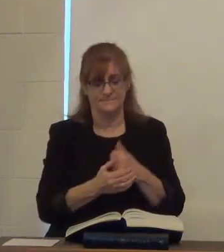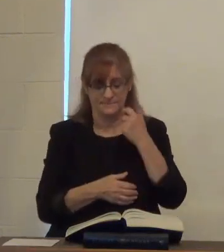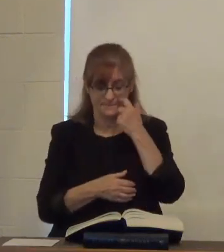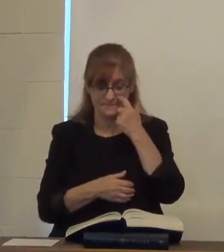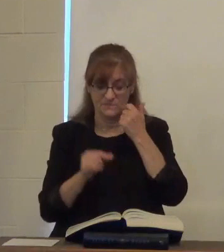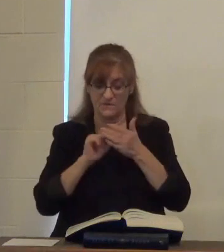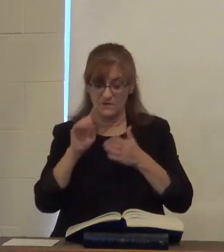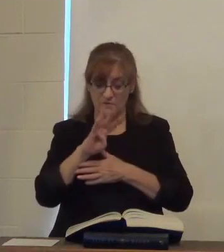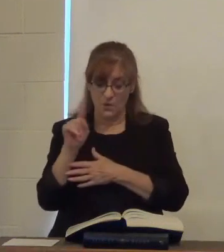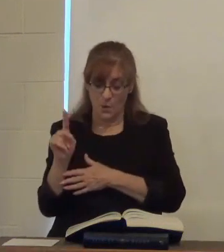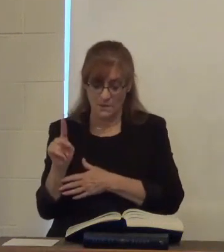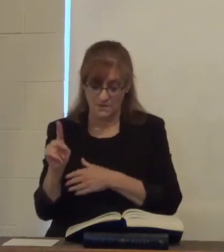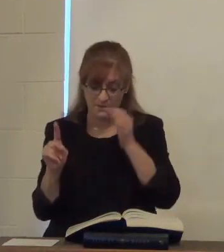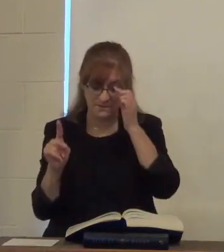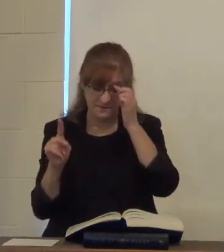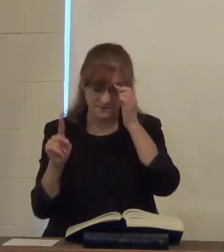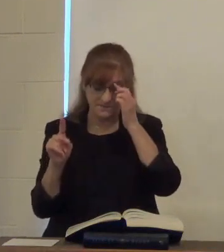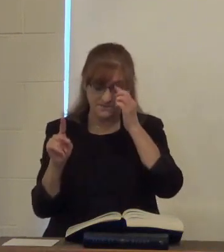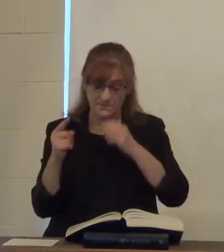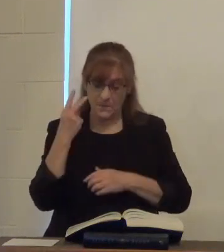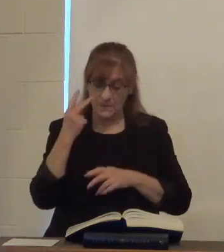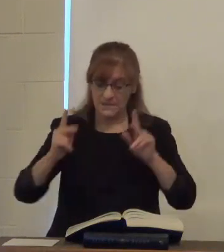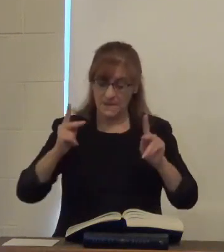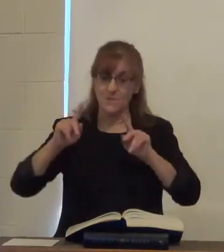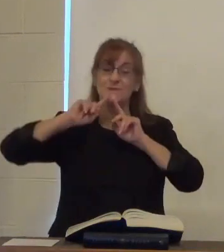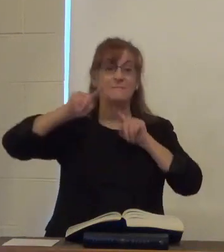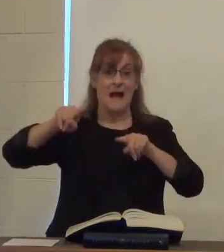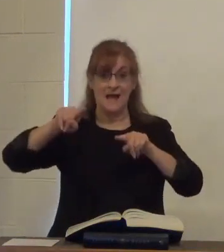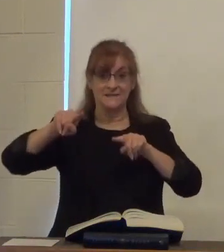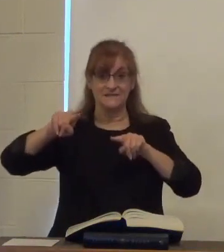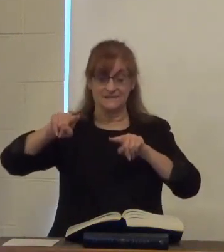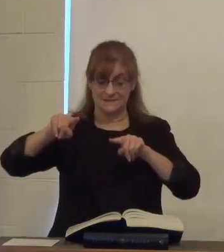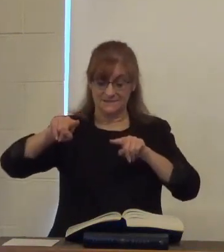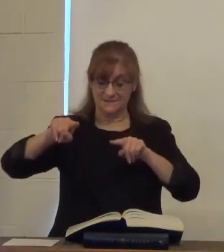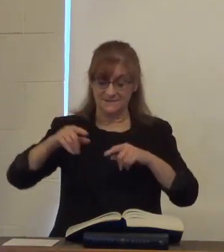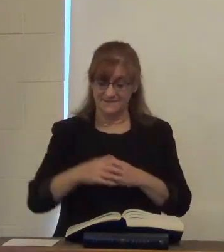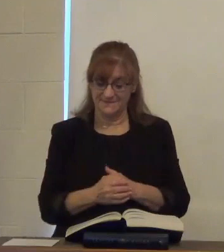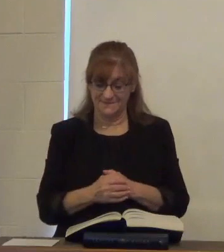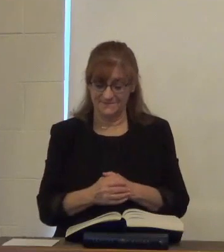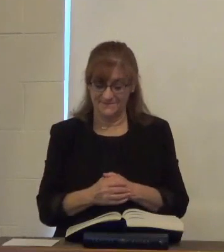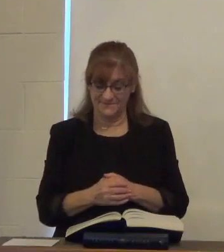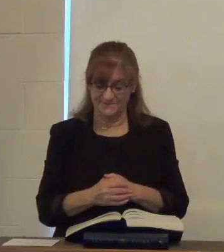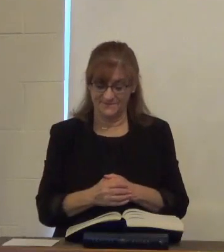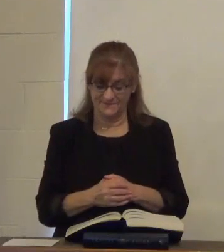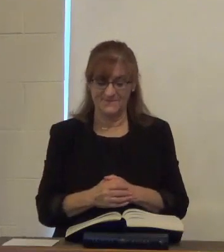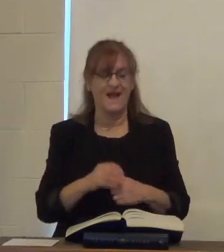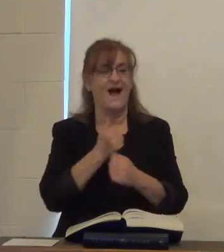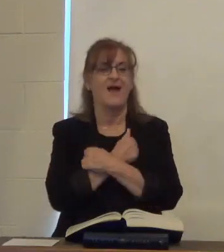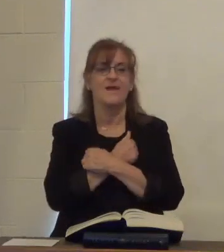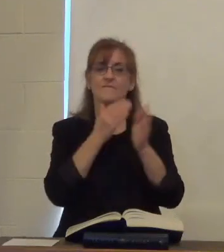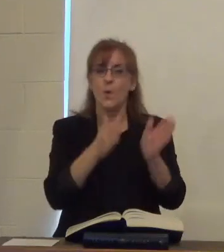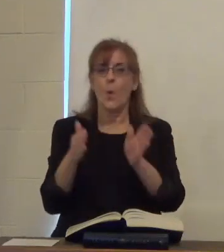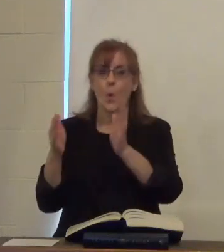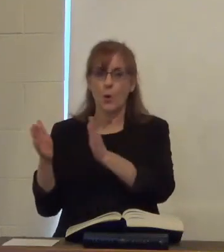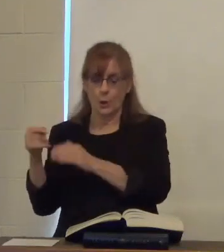In verse 41, we find the people's response to the invitation. I love the order that's in